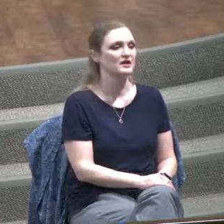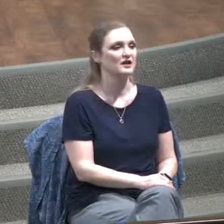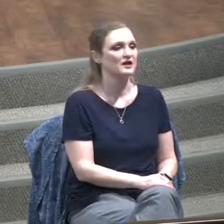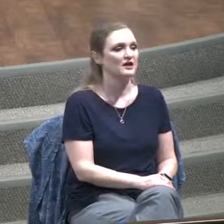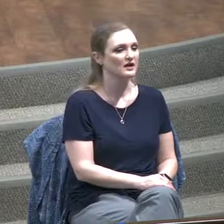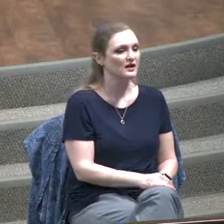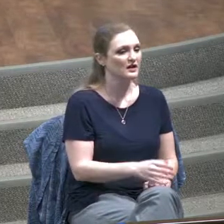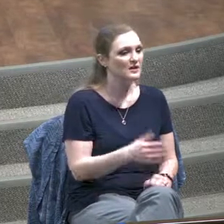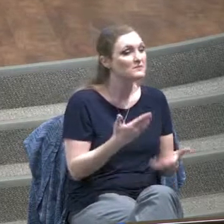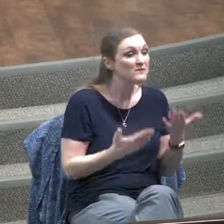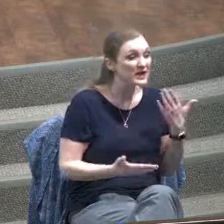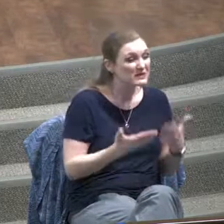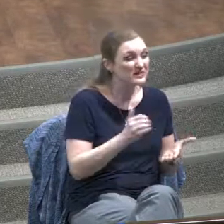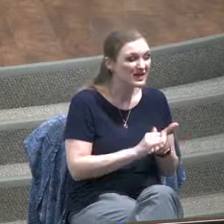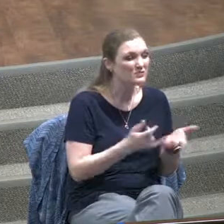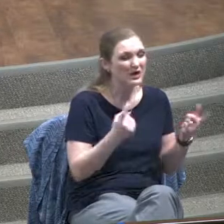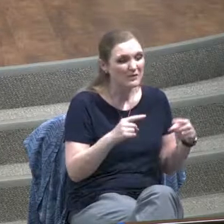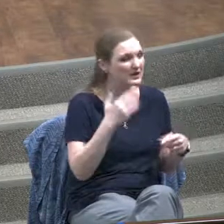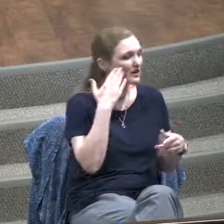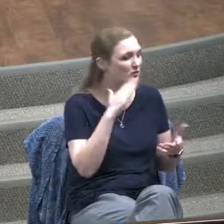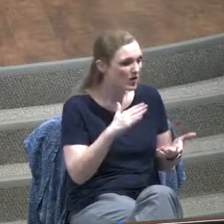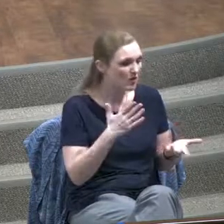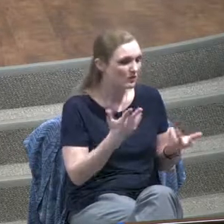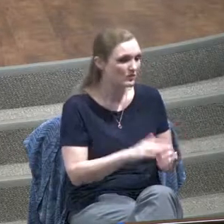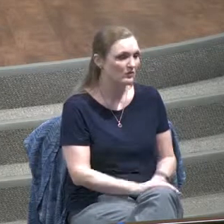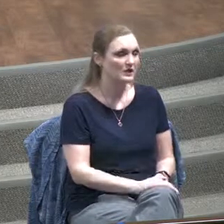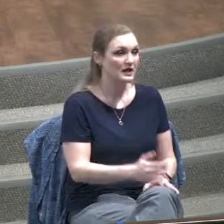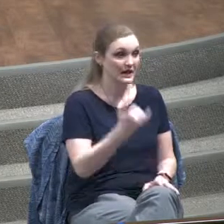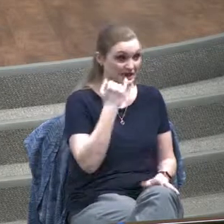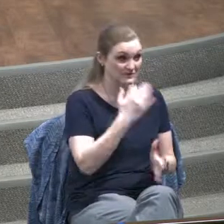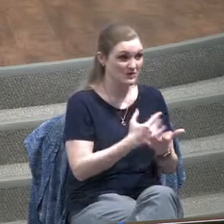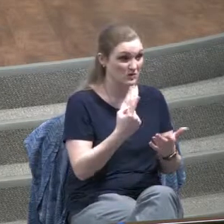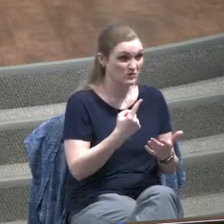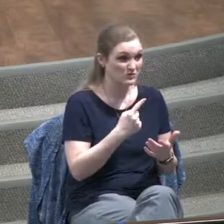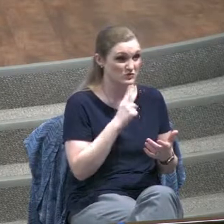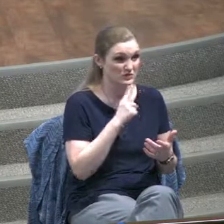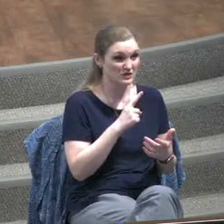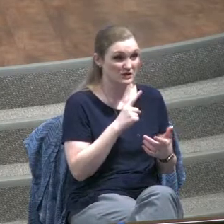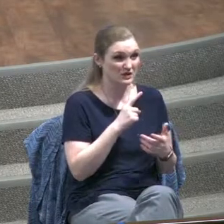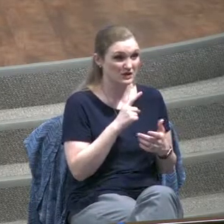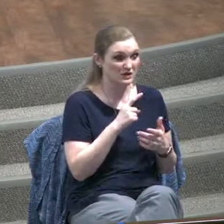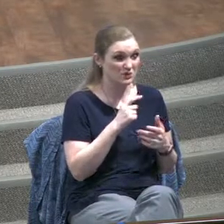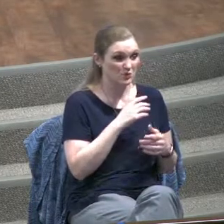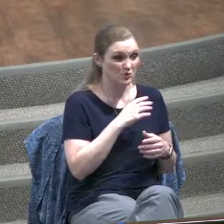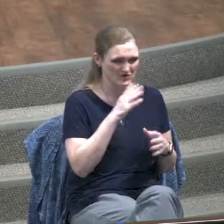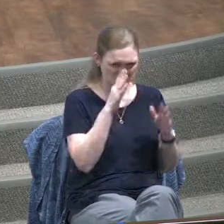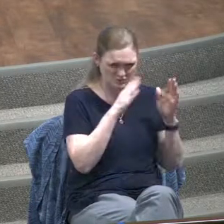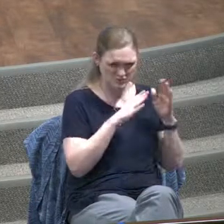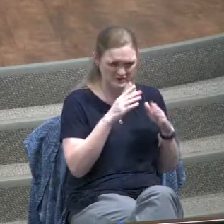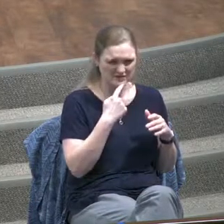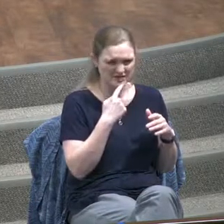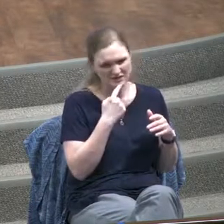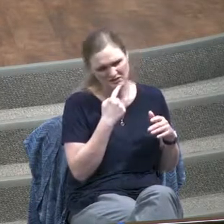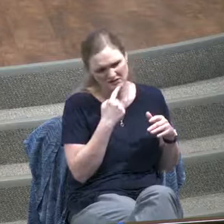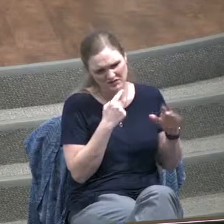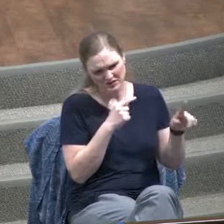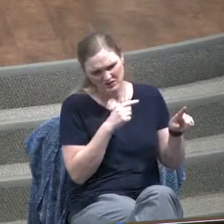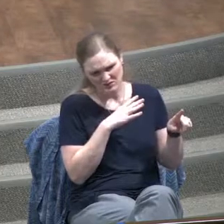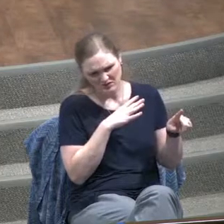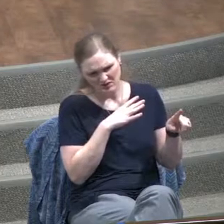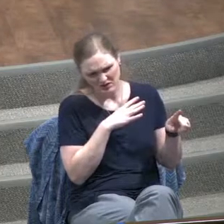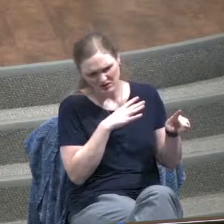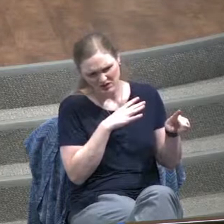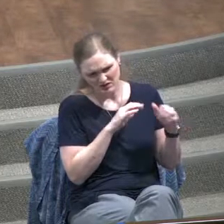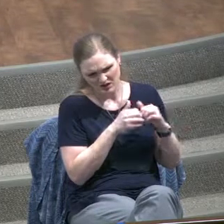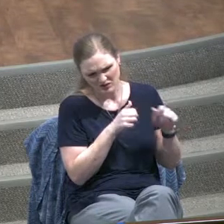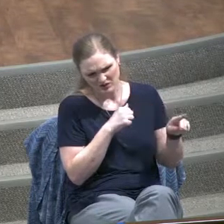how you doing? Just pass on by. Now, if somebody is really concerned, they say, how you doing? You okay? How you doing?